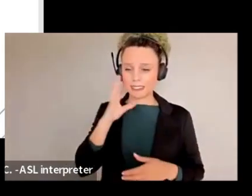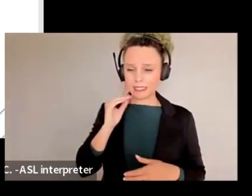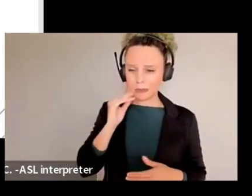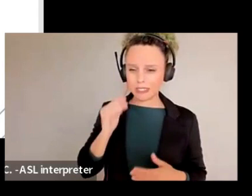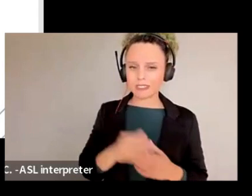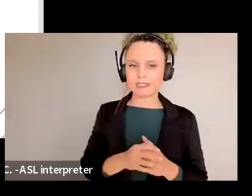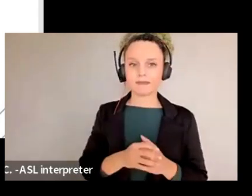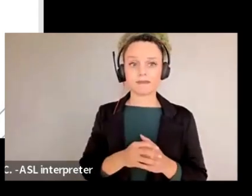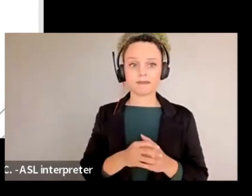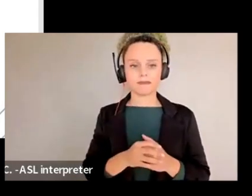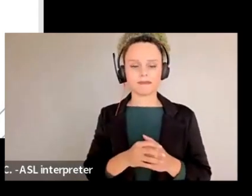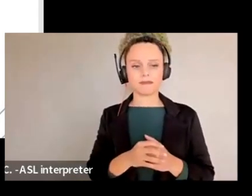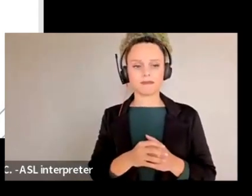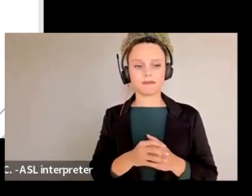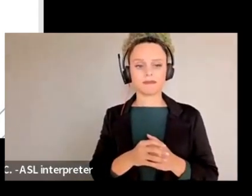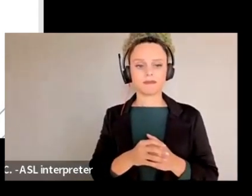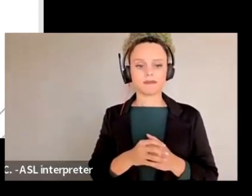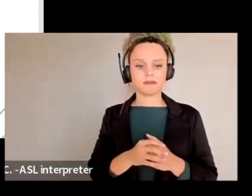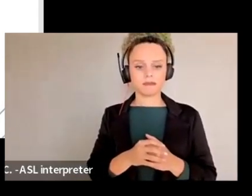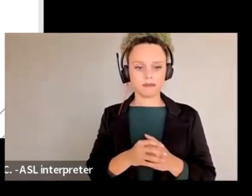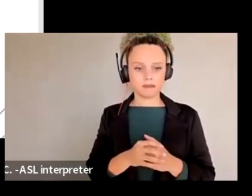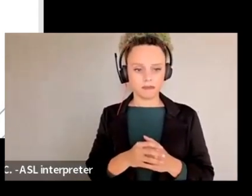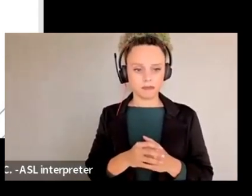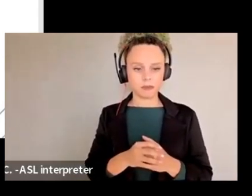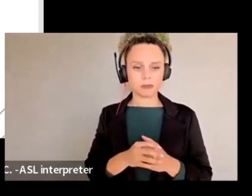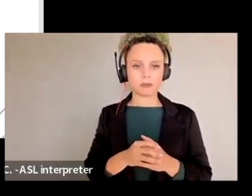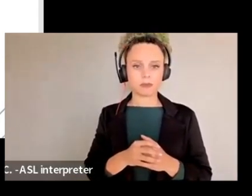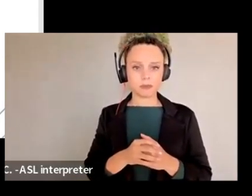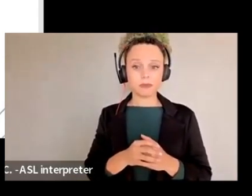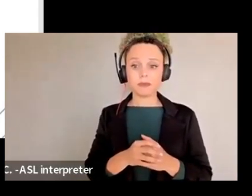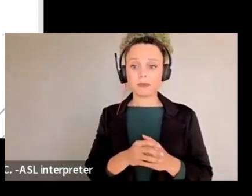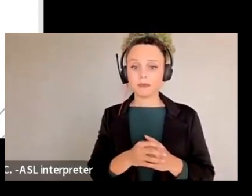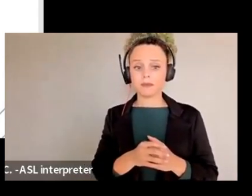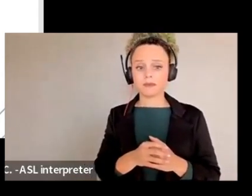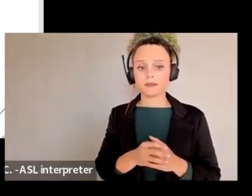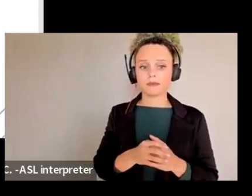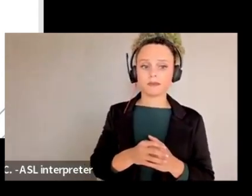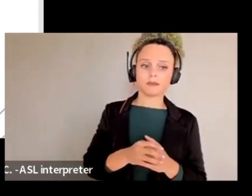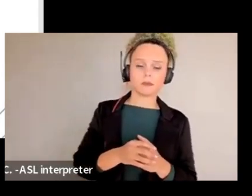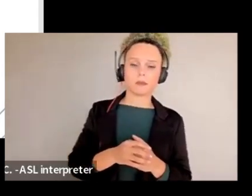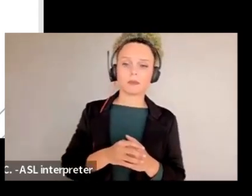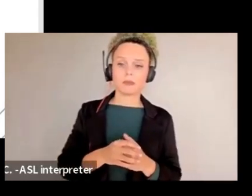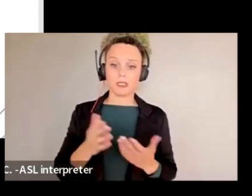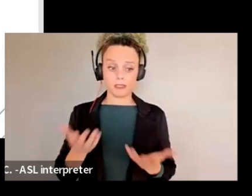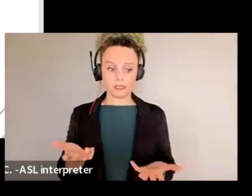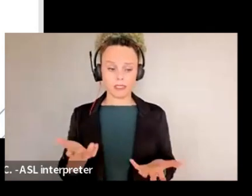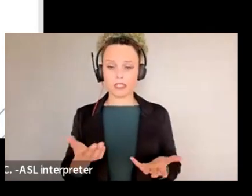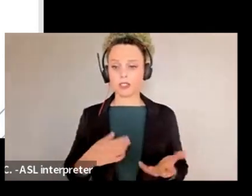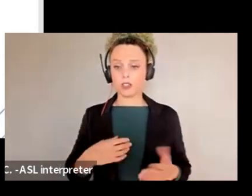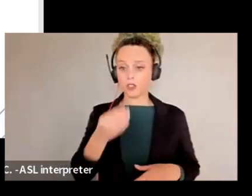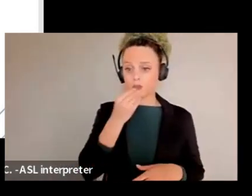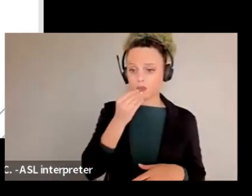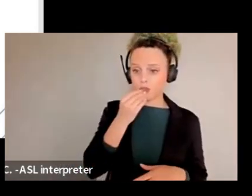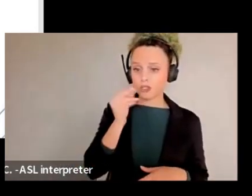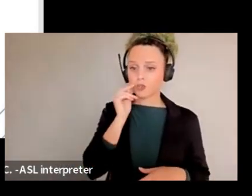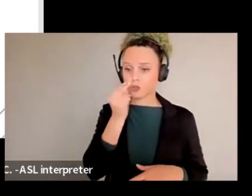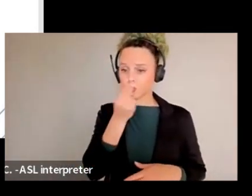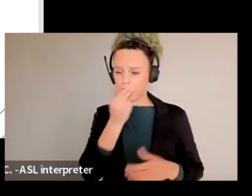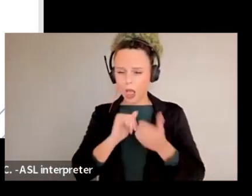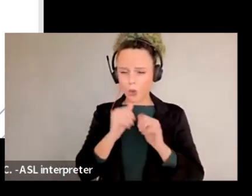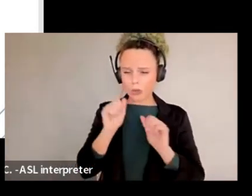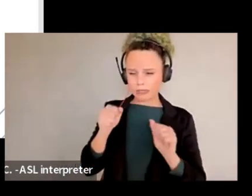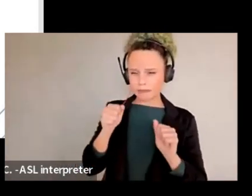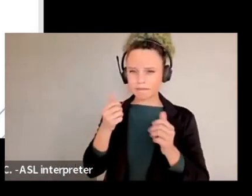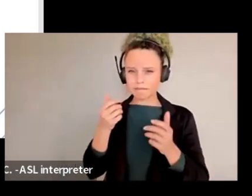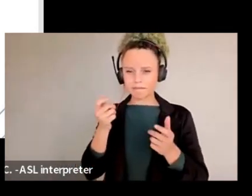what a certain person is experiencing and how we can use food and nutrition to